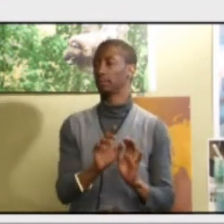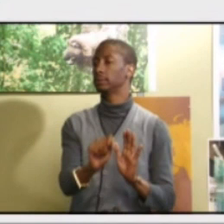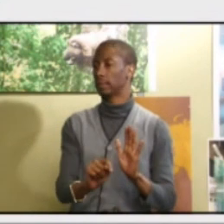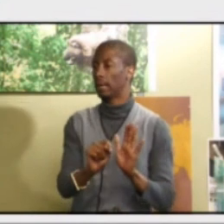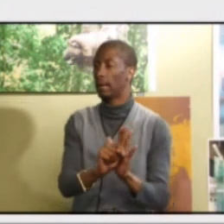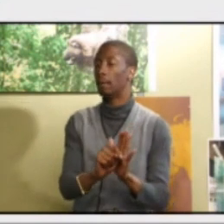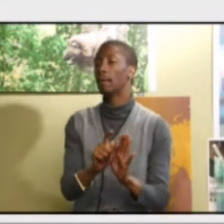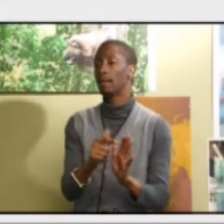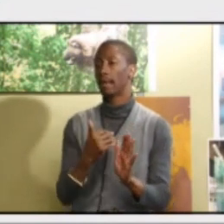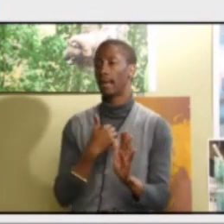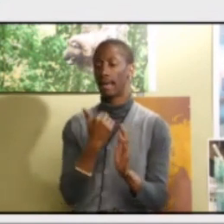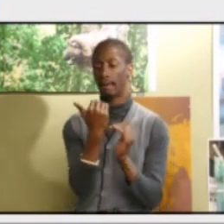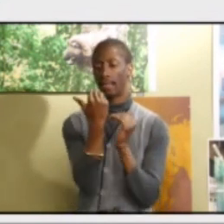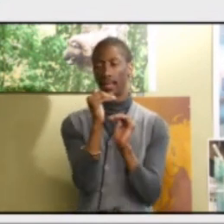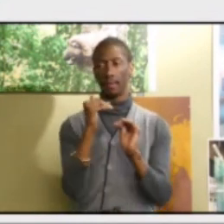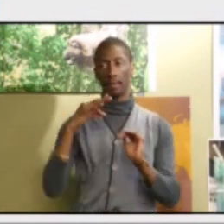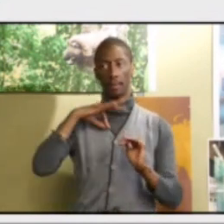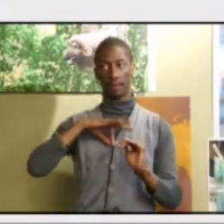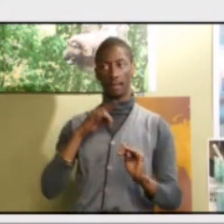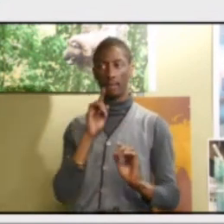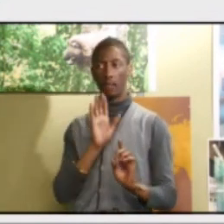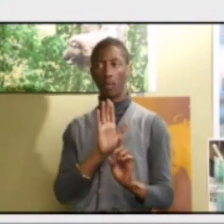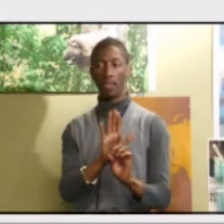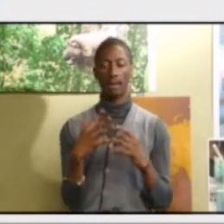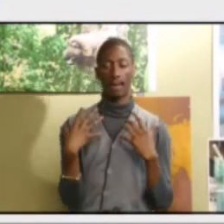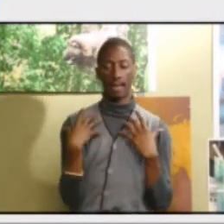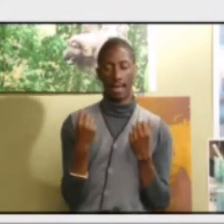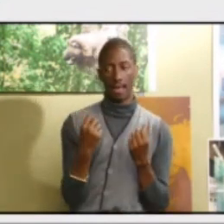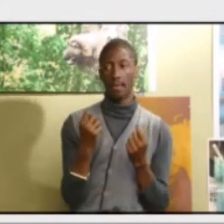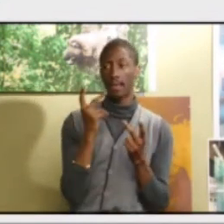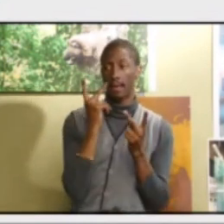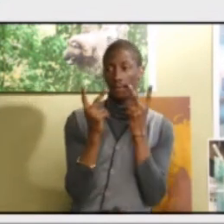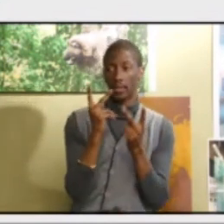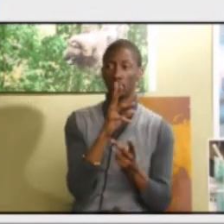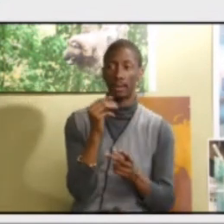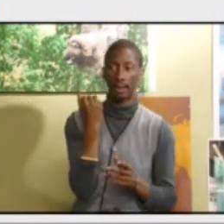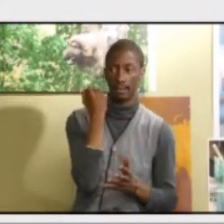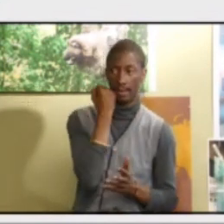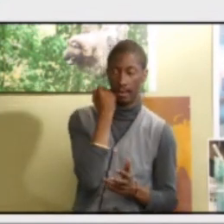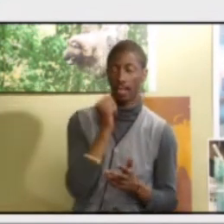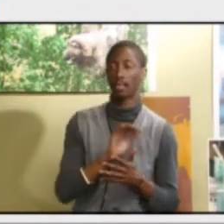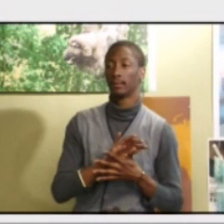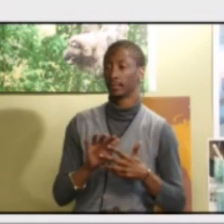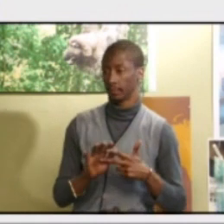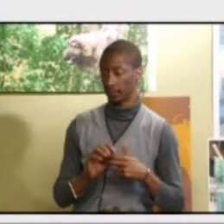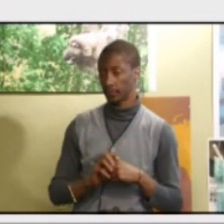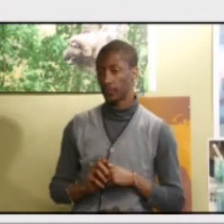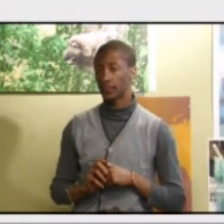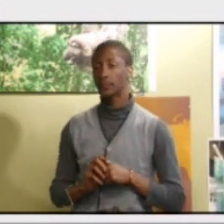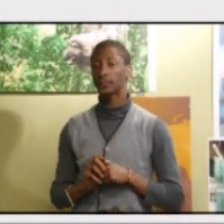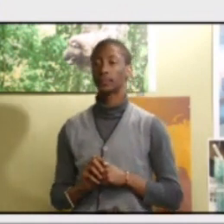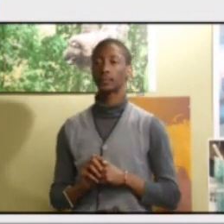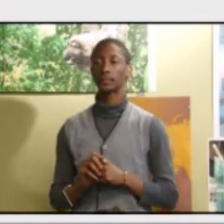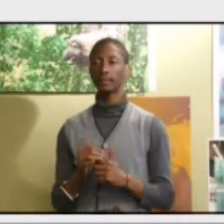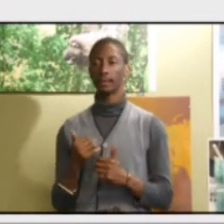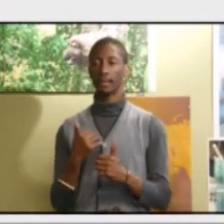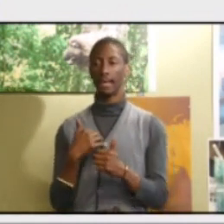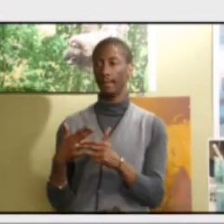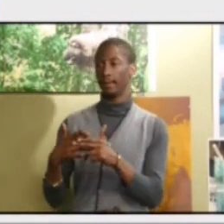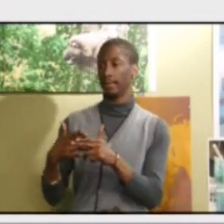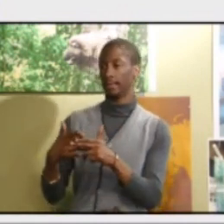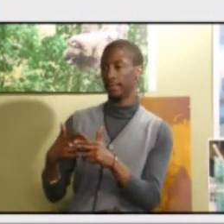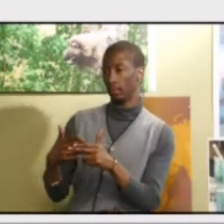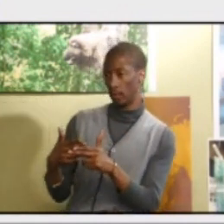have limited benefits for their health, vision, and dental. We have temporary